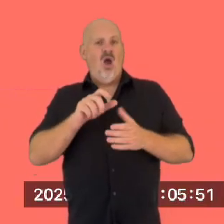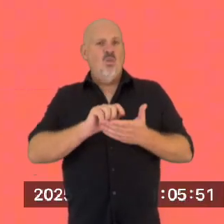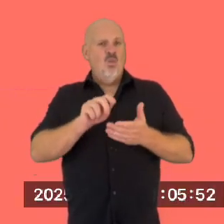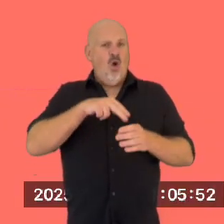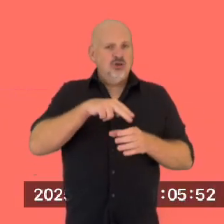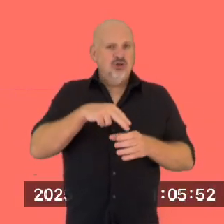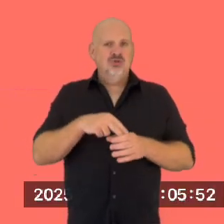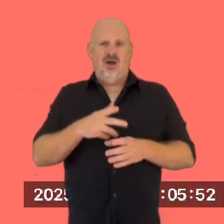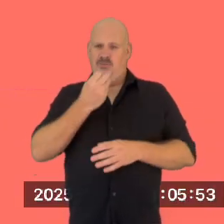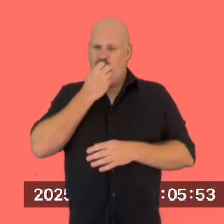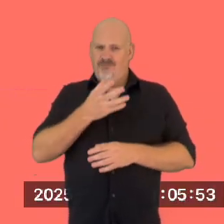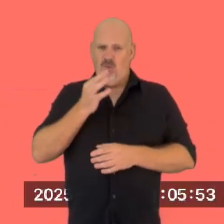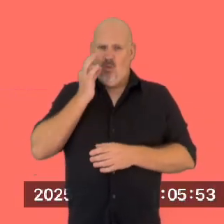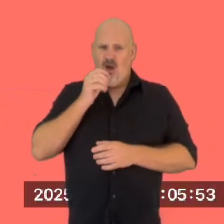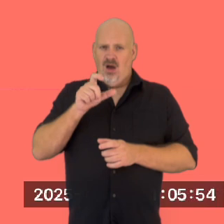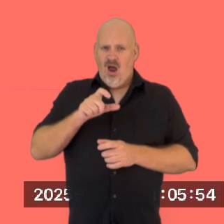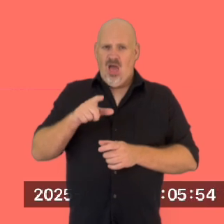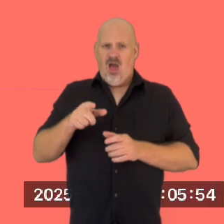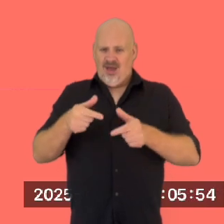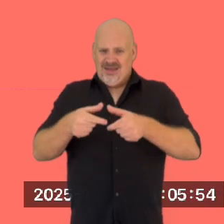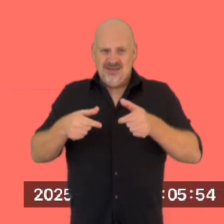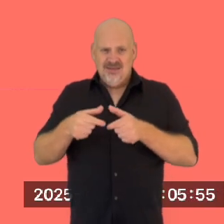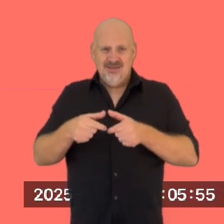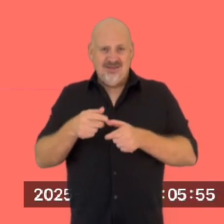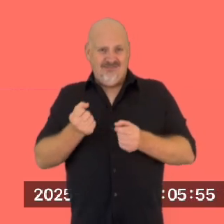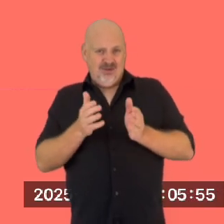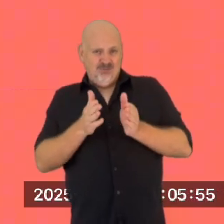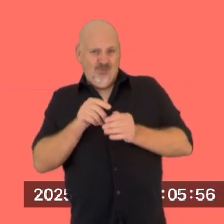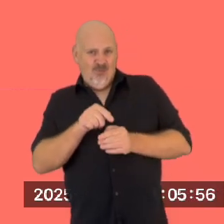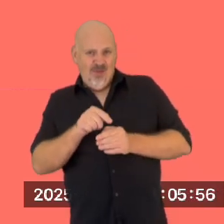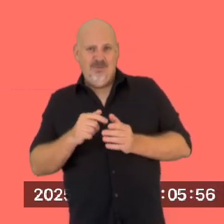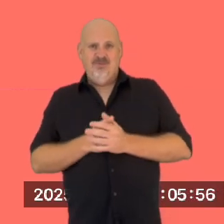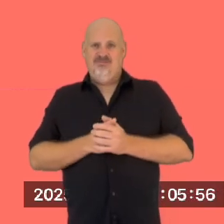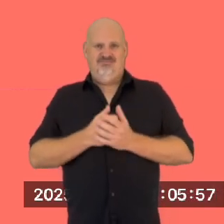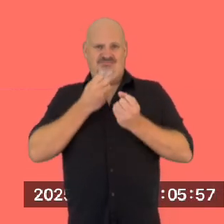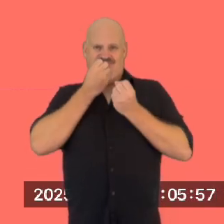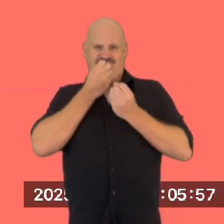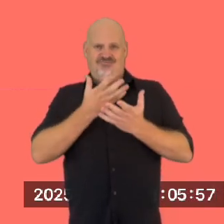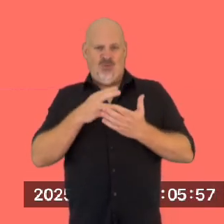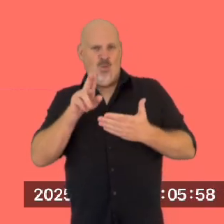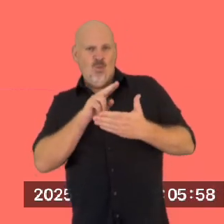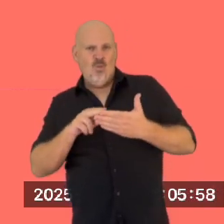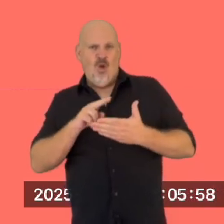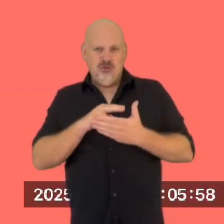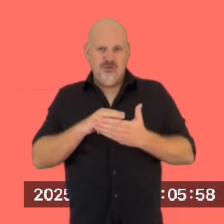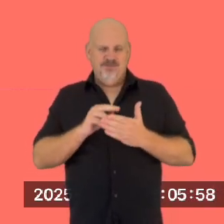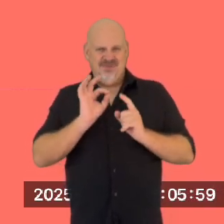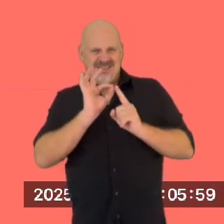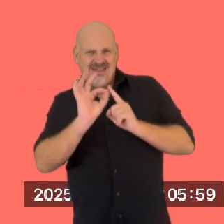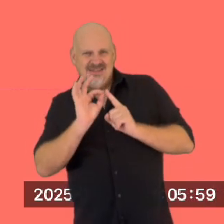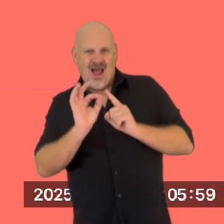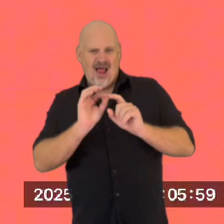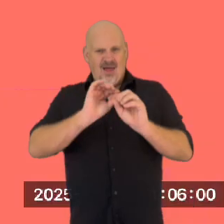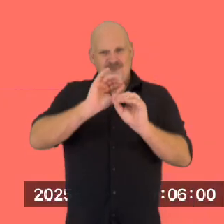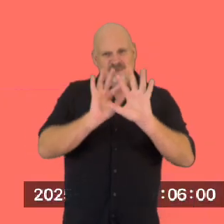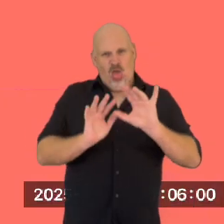putting watercolor washes on. We've got some beautiful watercolor kits as well, like this little one here. Great to do some washes